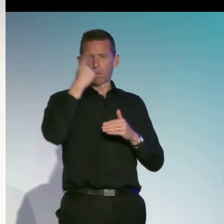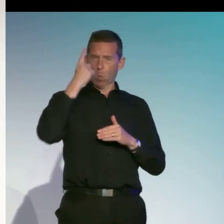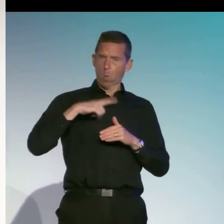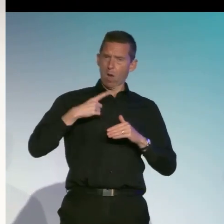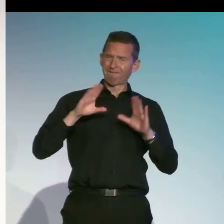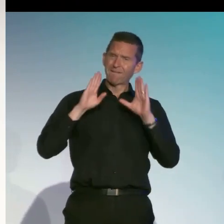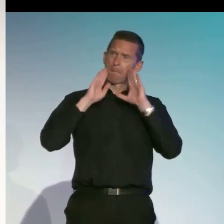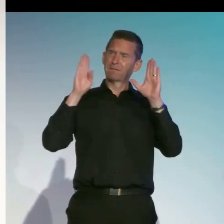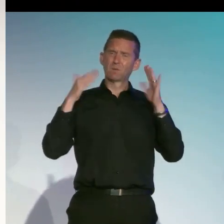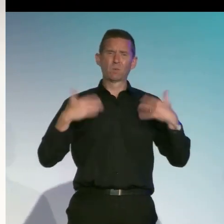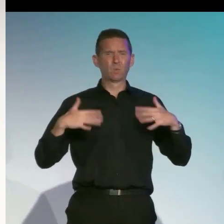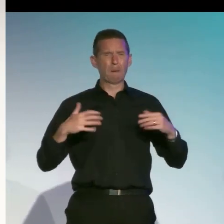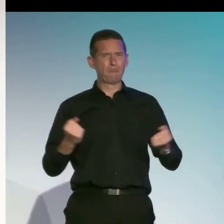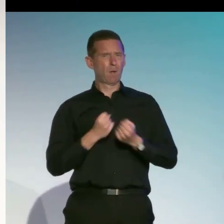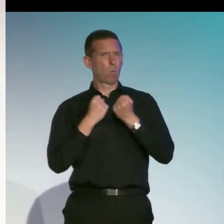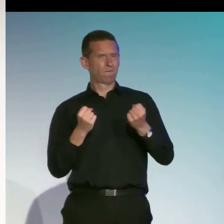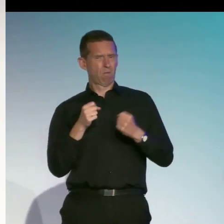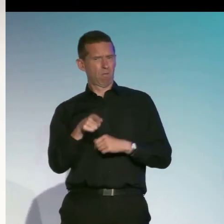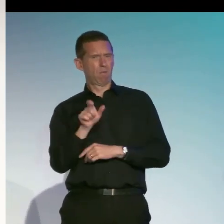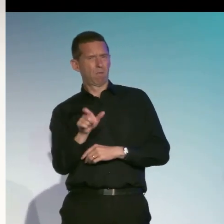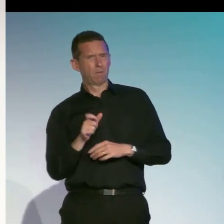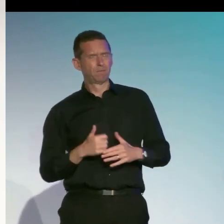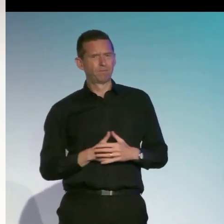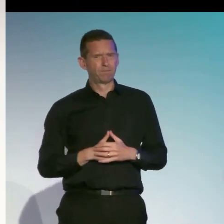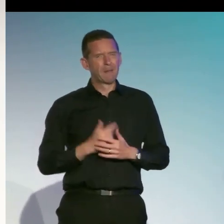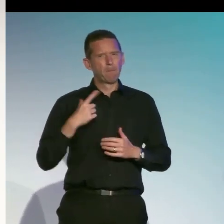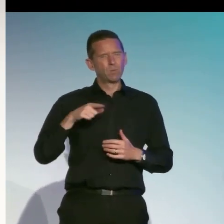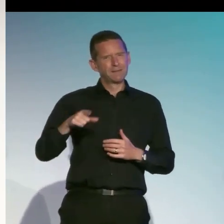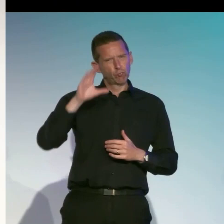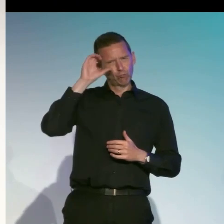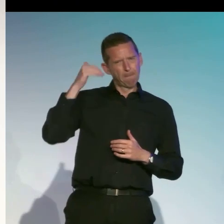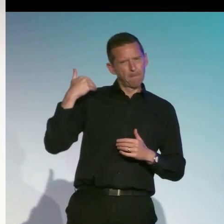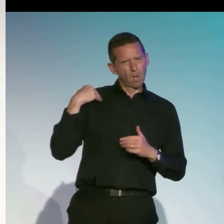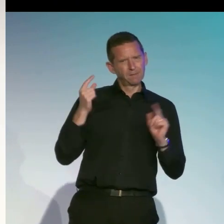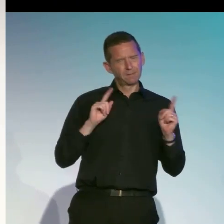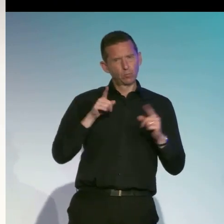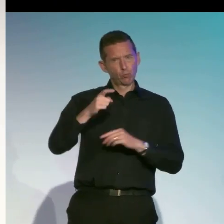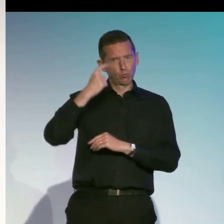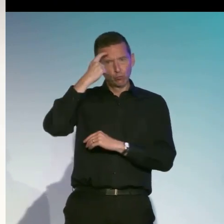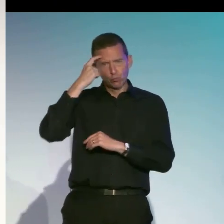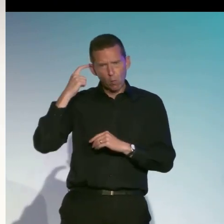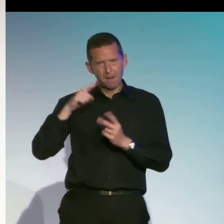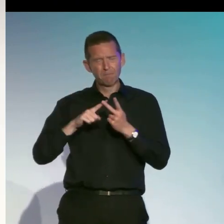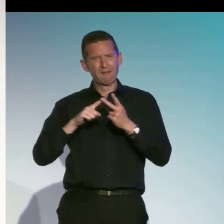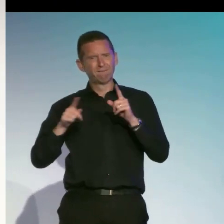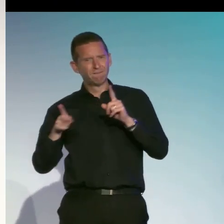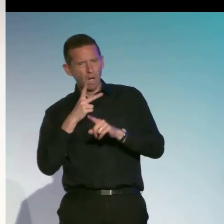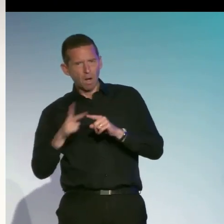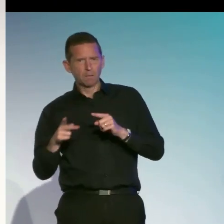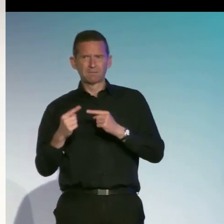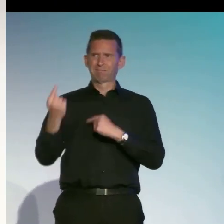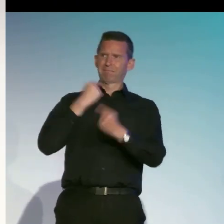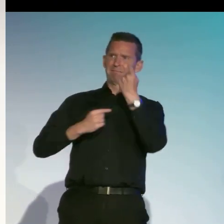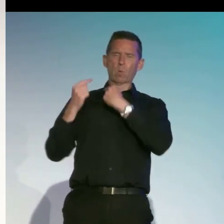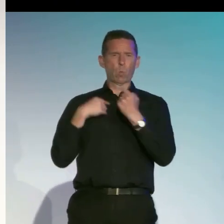fabulousness is so powerful a term, because it reminds us of the trauma and the violence and the victimization